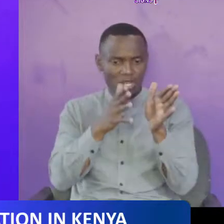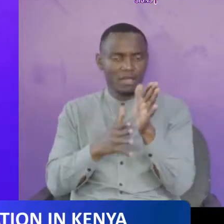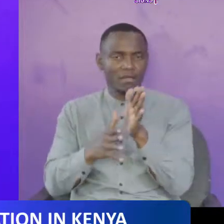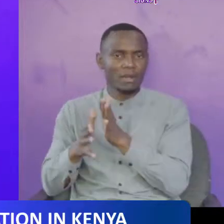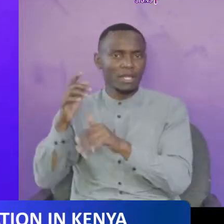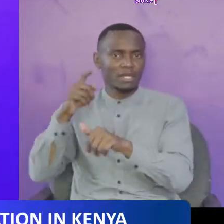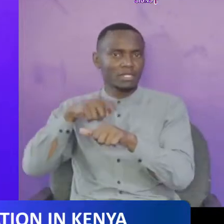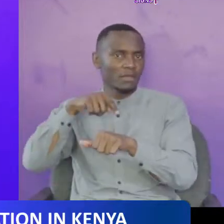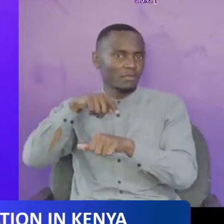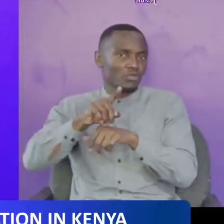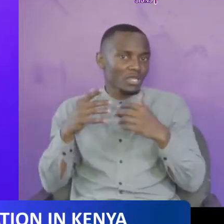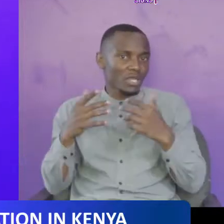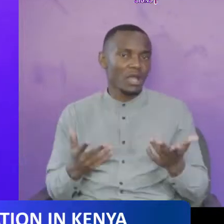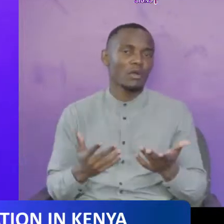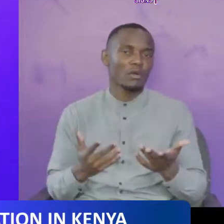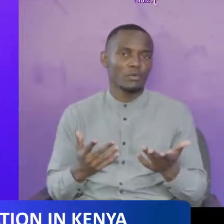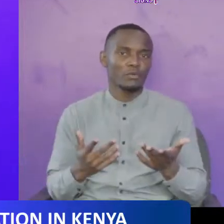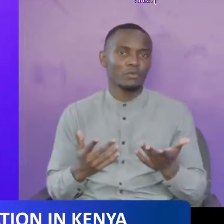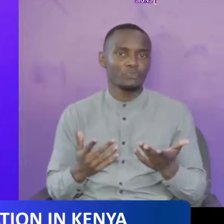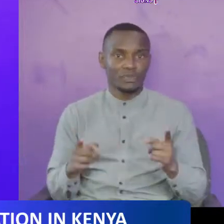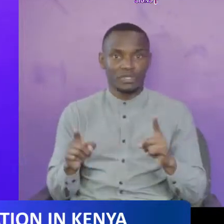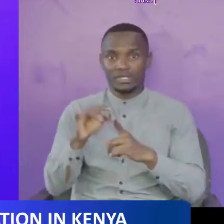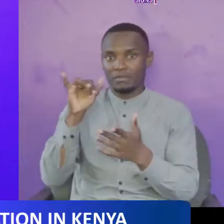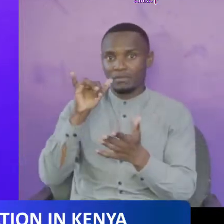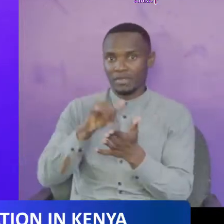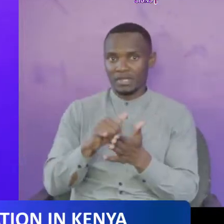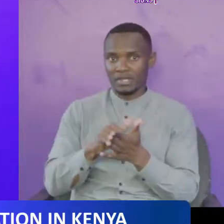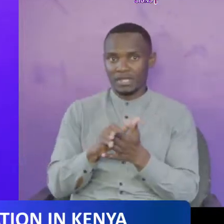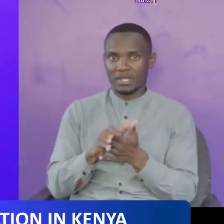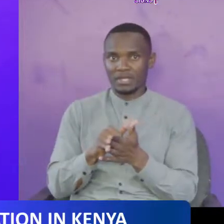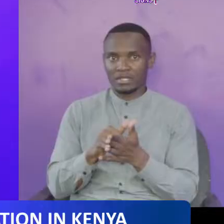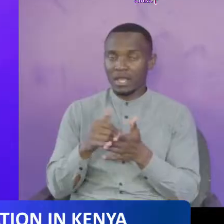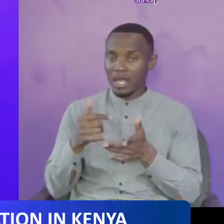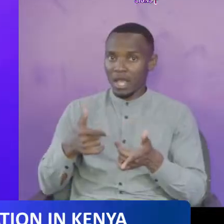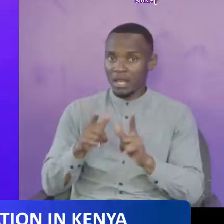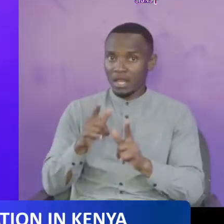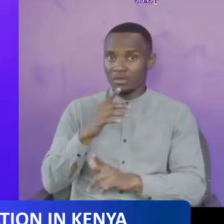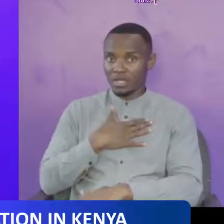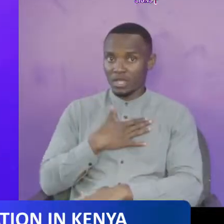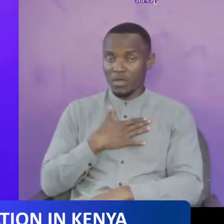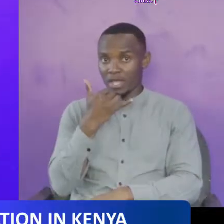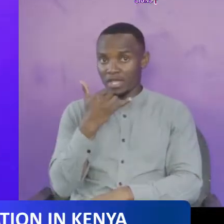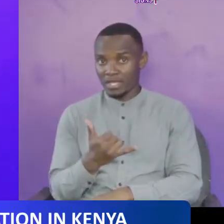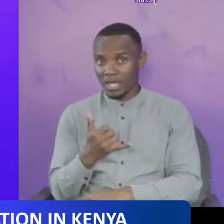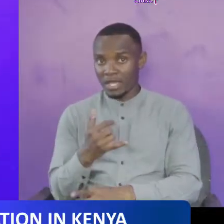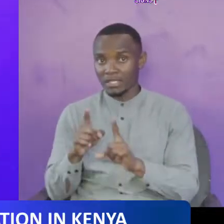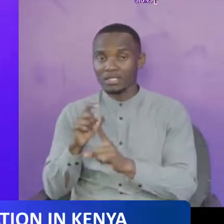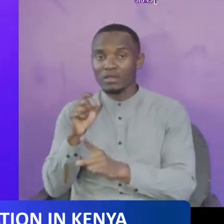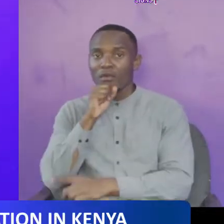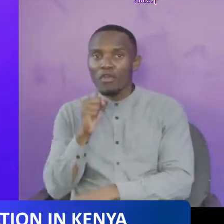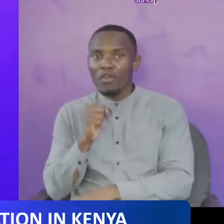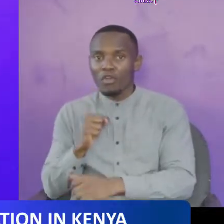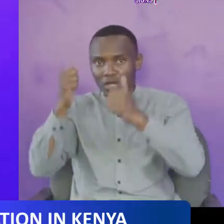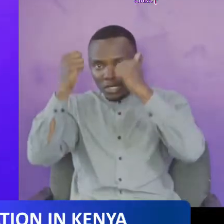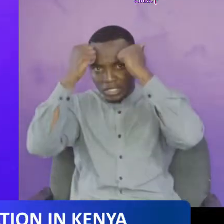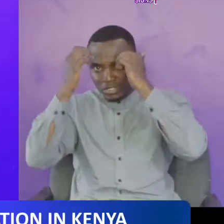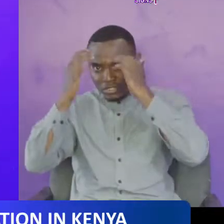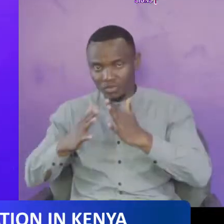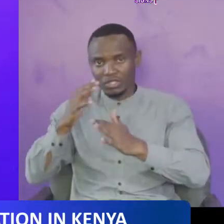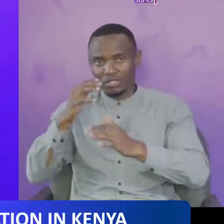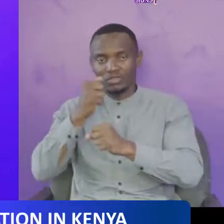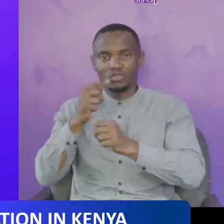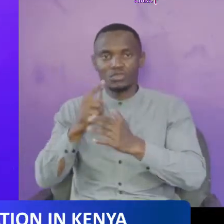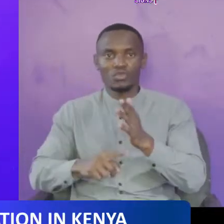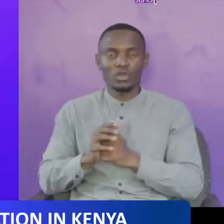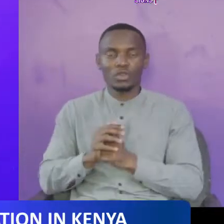time? And that in itself enables our younger and older students to remain focused and be able